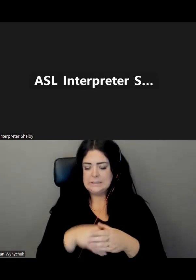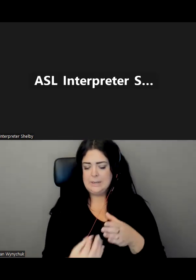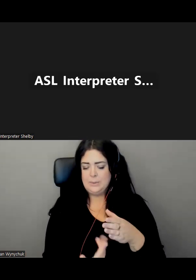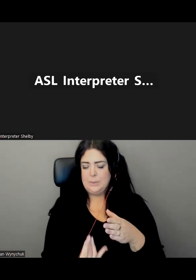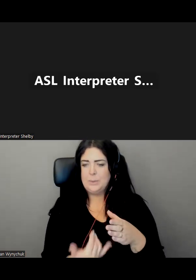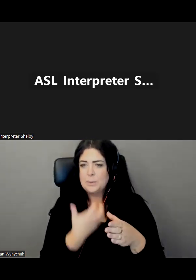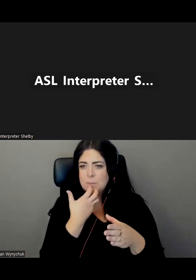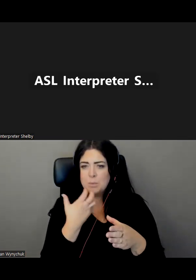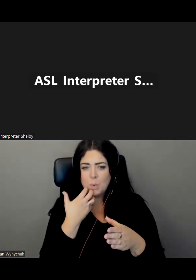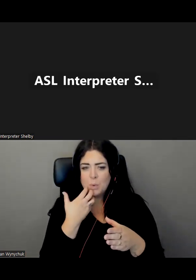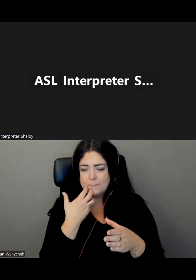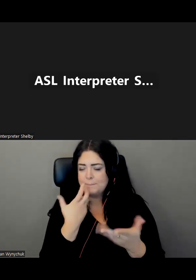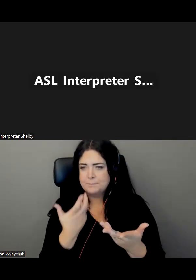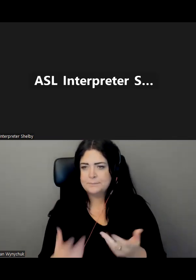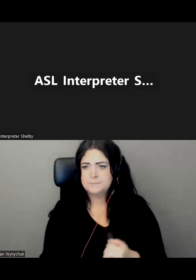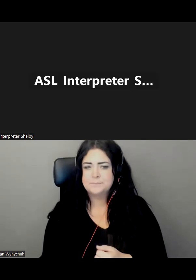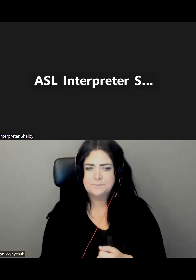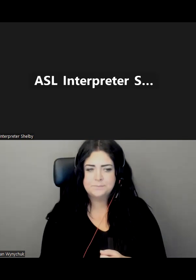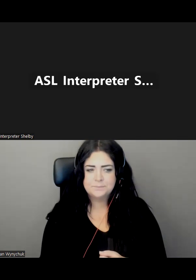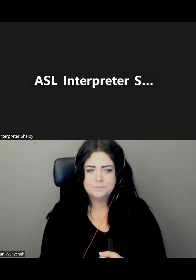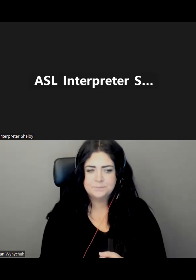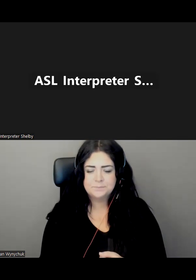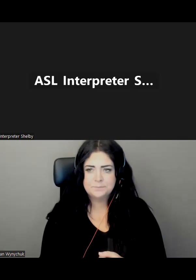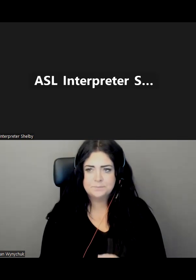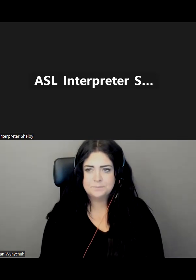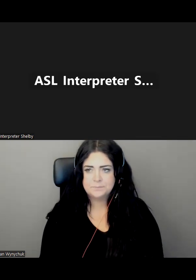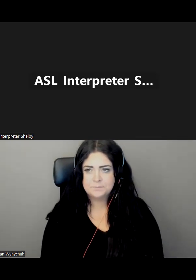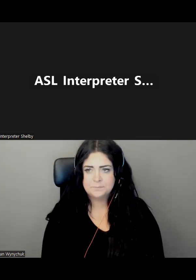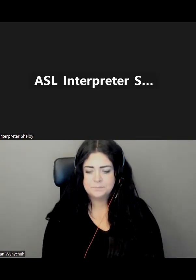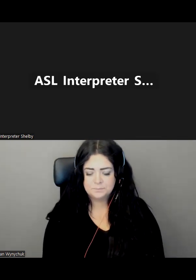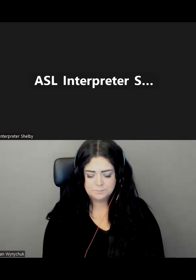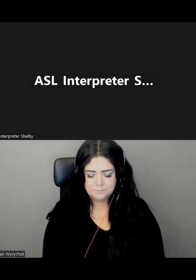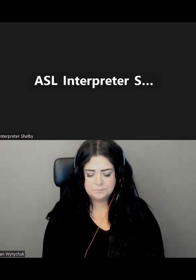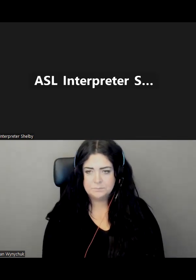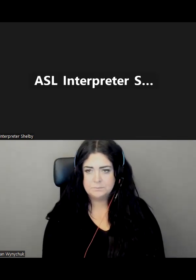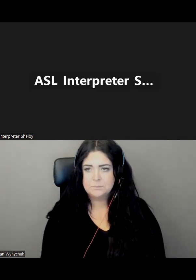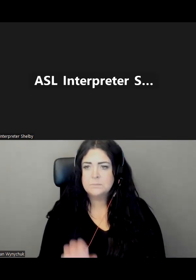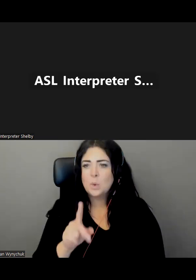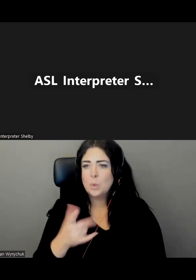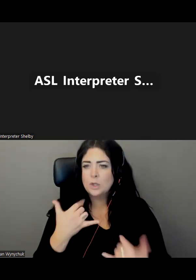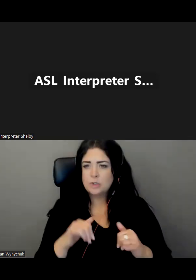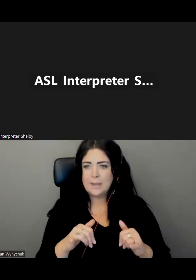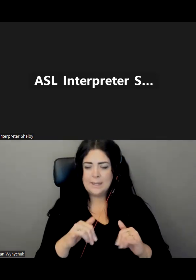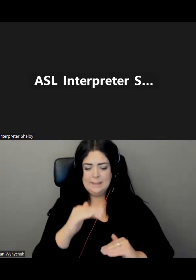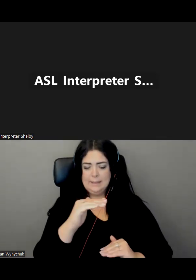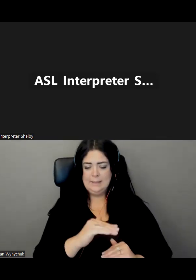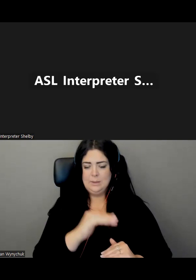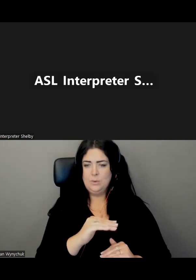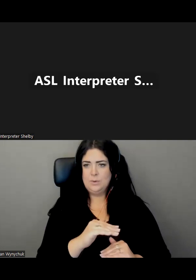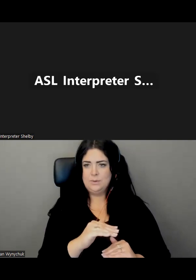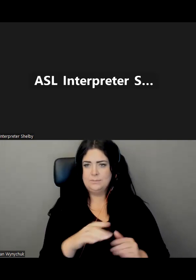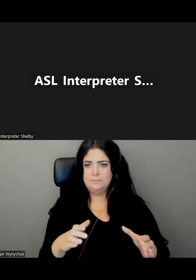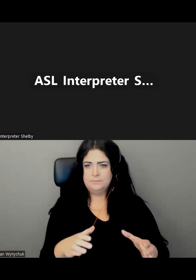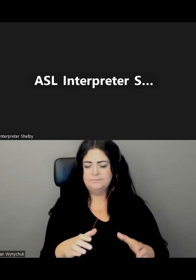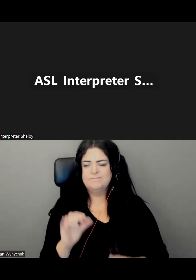the ground. If you have a little bit of space, maybe try it there, or maybe try it in a lower container. Yeah, unfortunately for me,